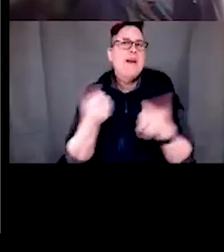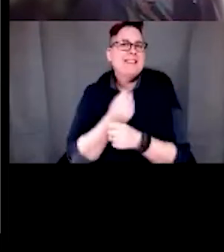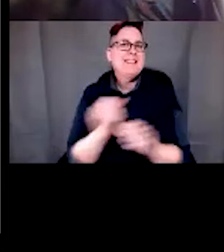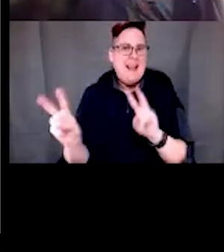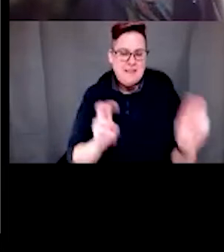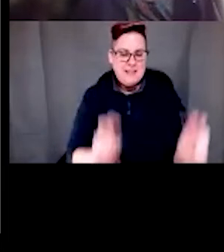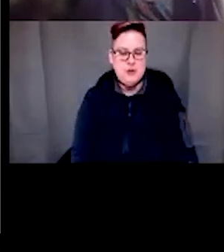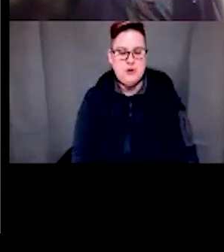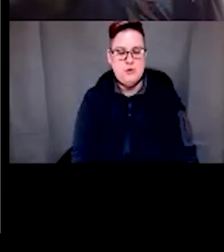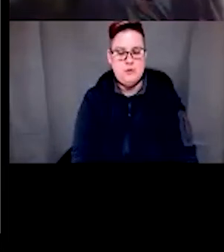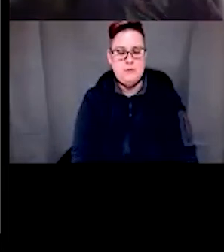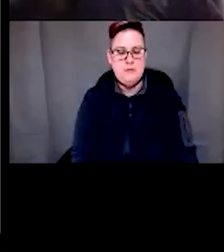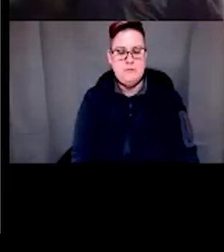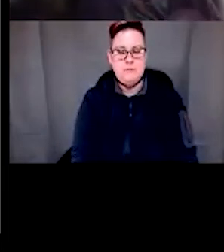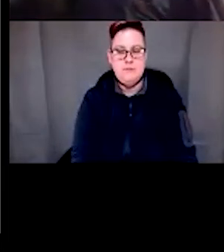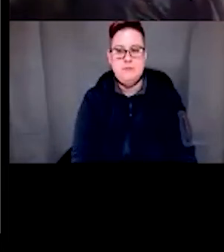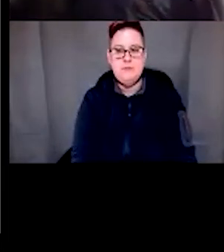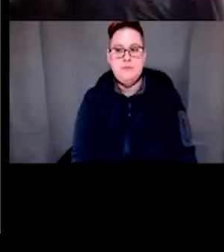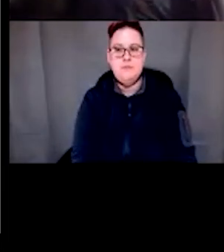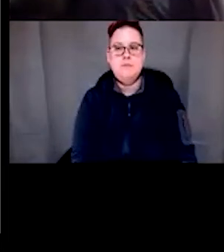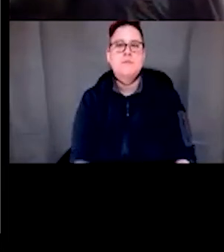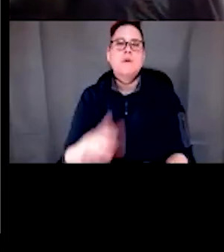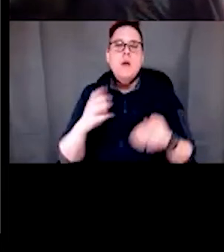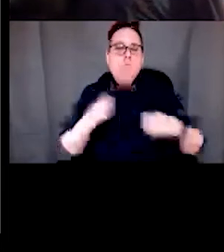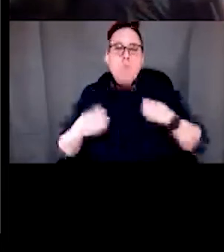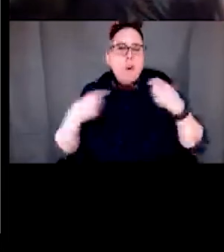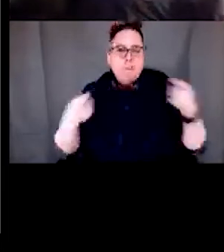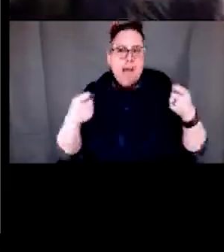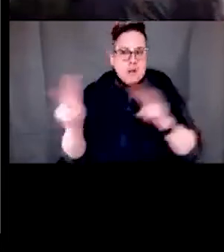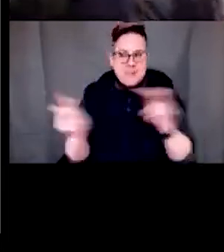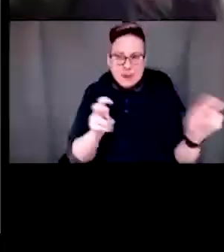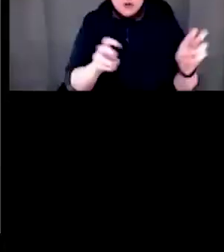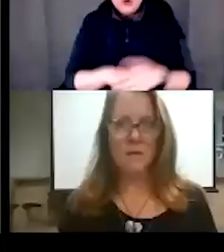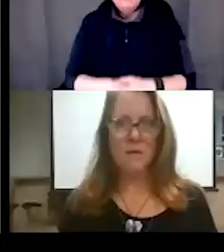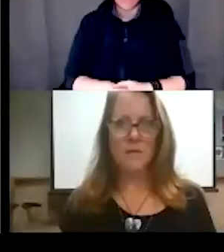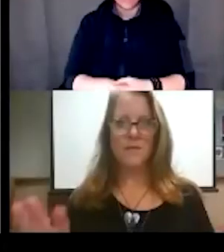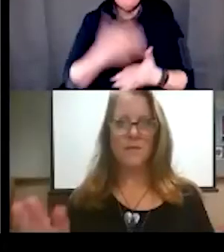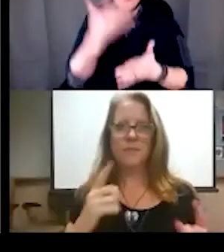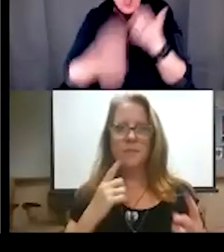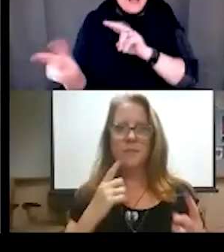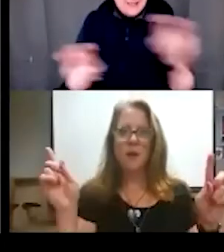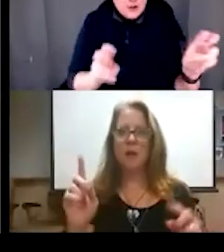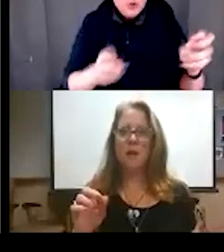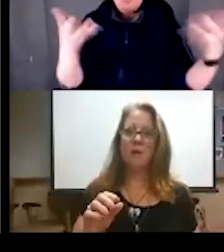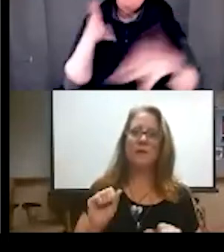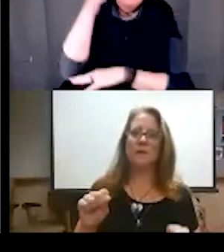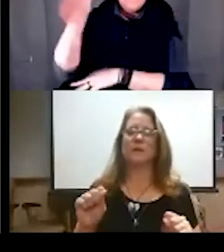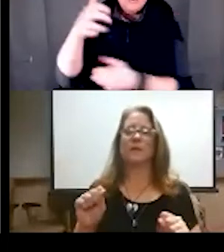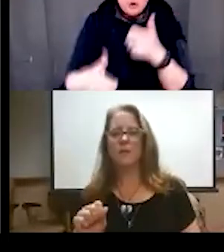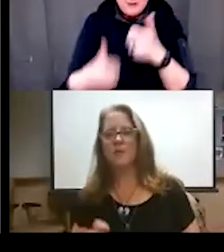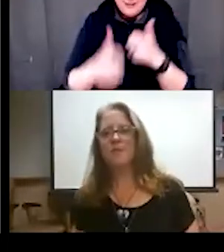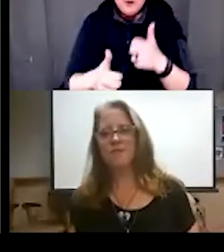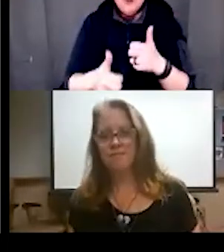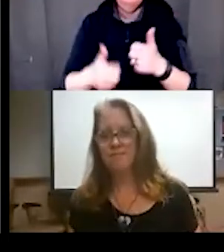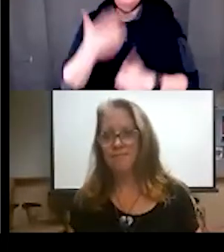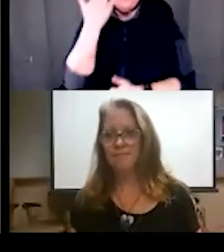issues, again, broadly defined. What are the emotional management issues? What are the loss issues? And what are the future issues? Why